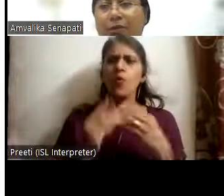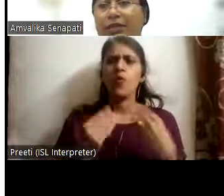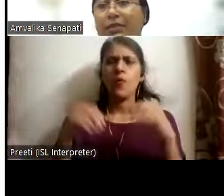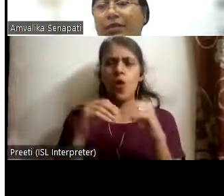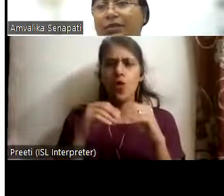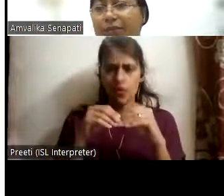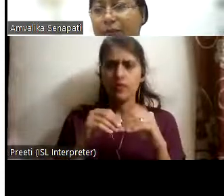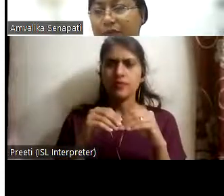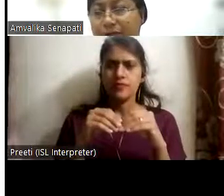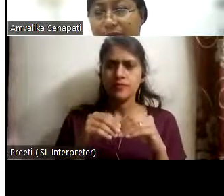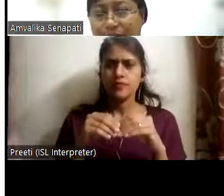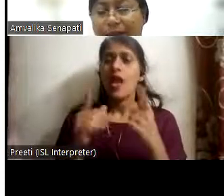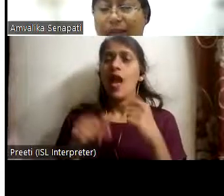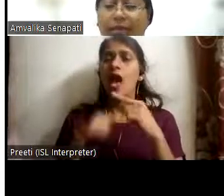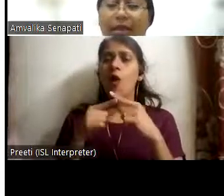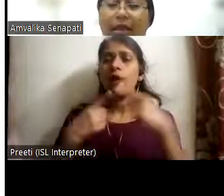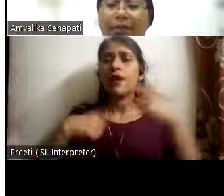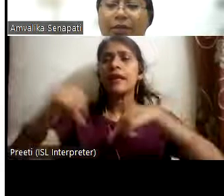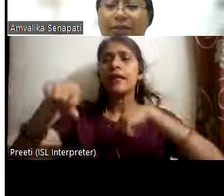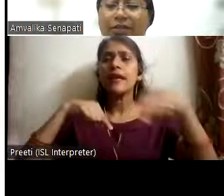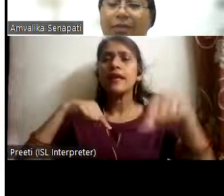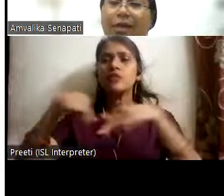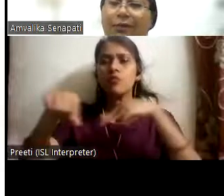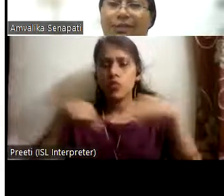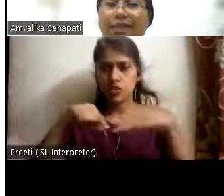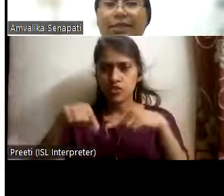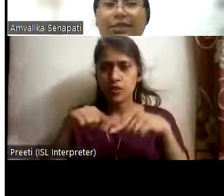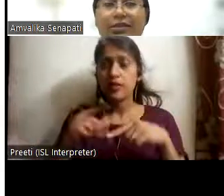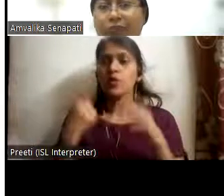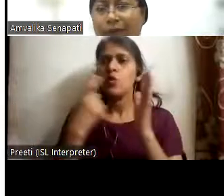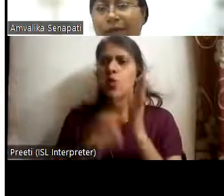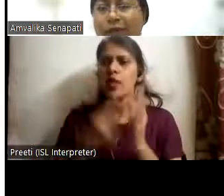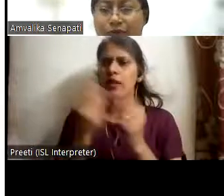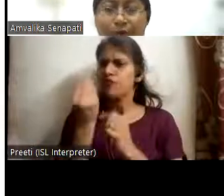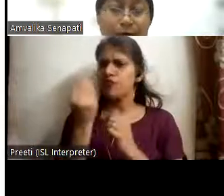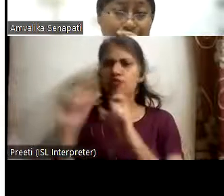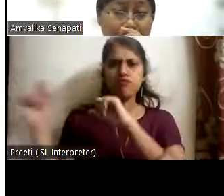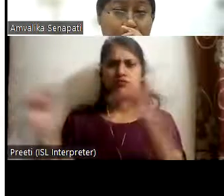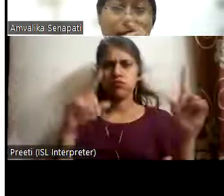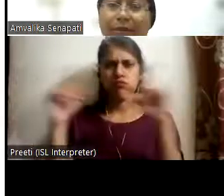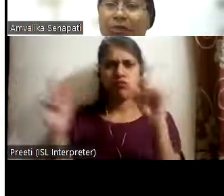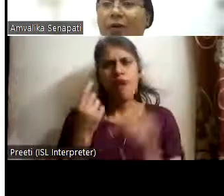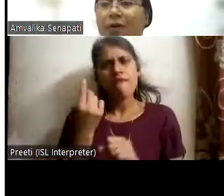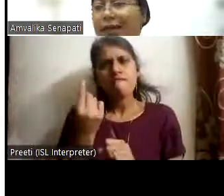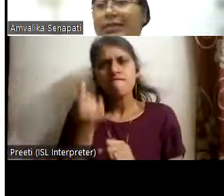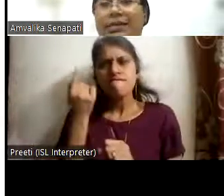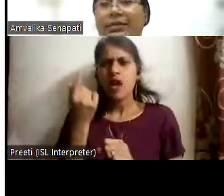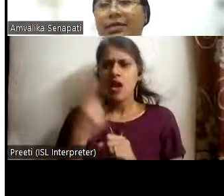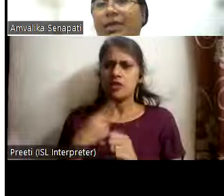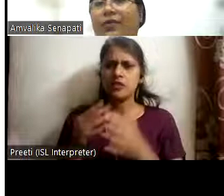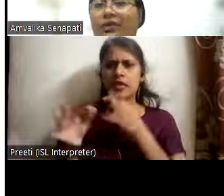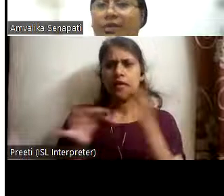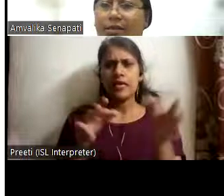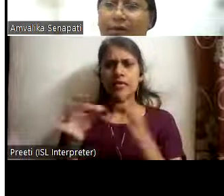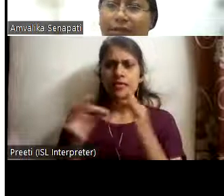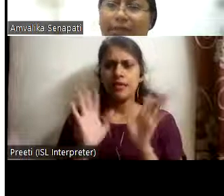body code and the transportation, the railway guide, but those are just a couple of slides. I can just quickly go through if you want me to, or I can start